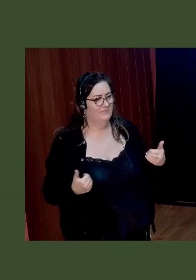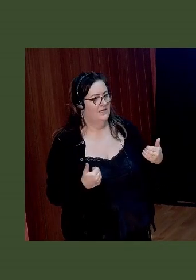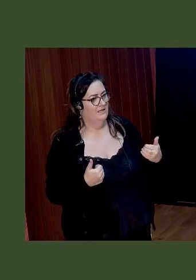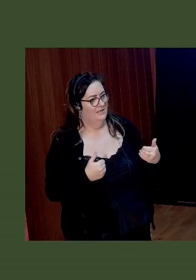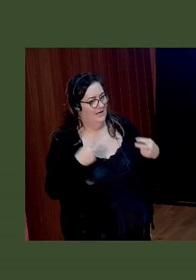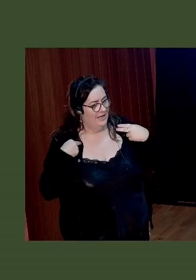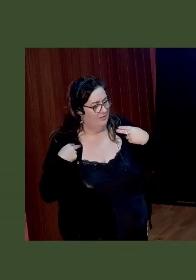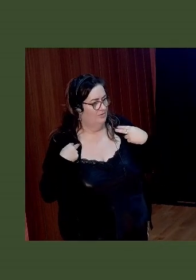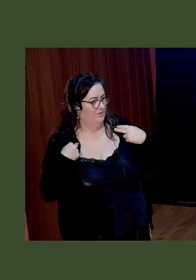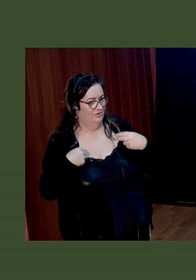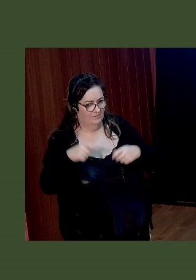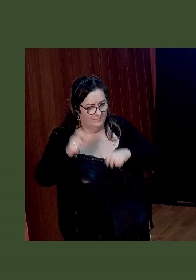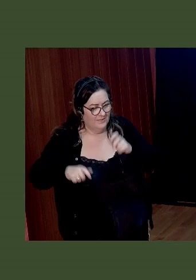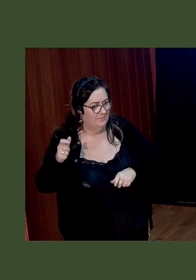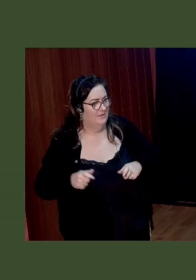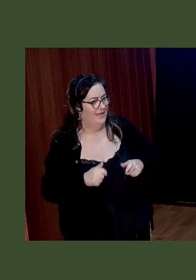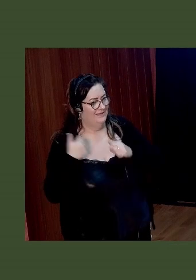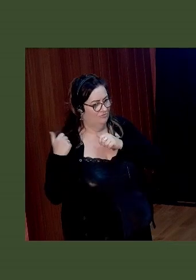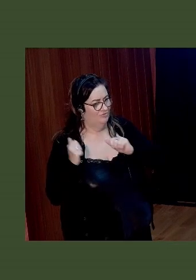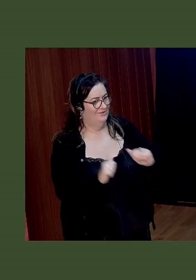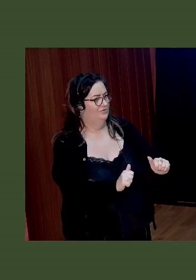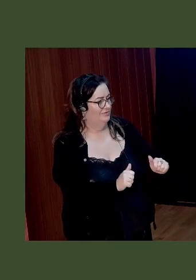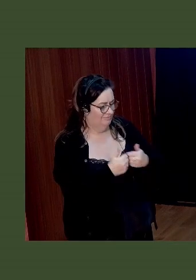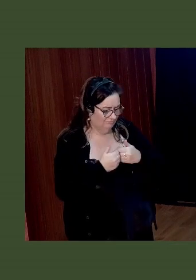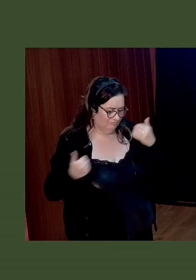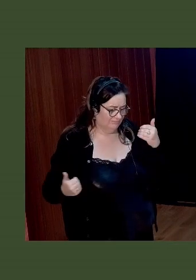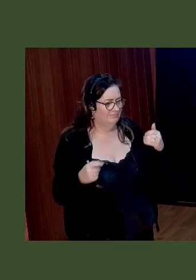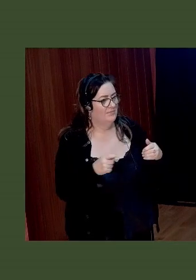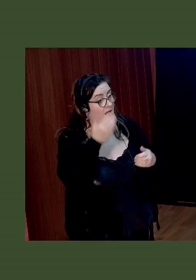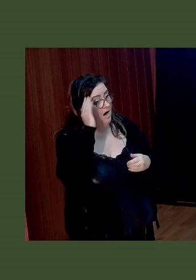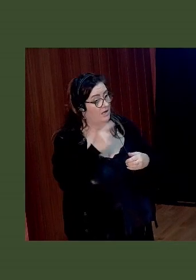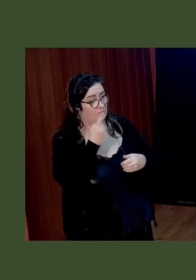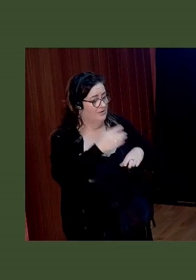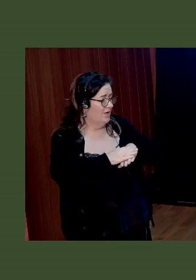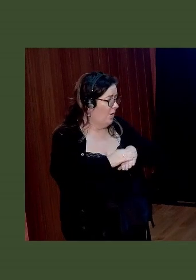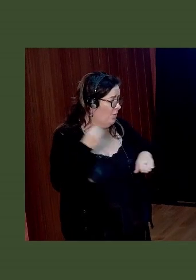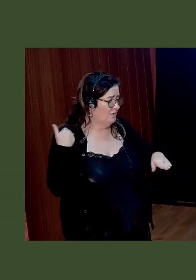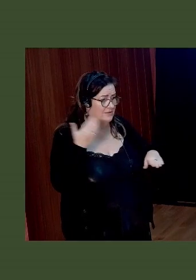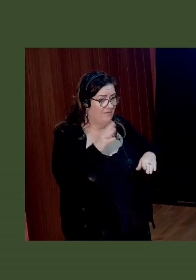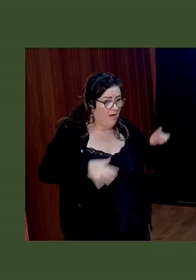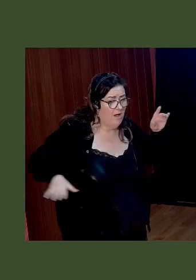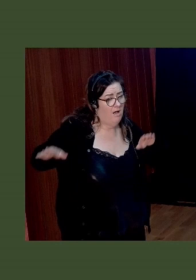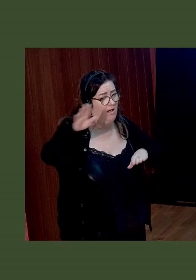race, language, customs and traditions. Ireland is one of the oldest nations in all of